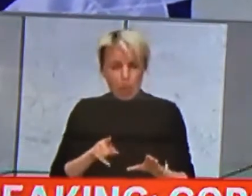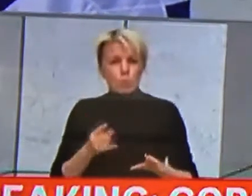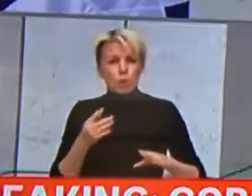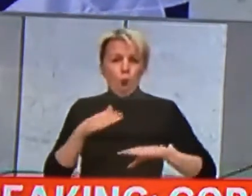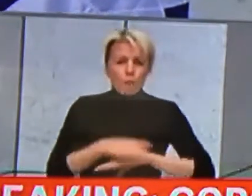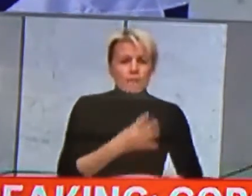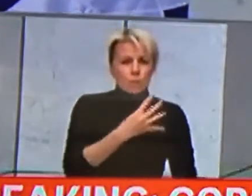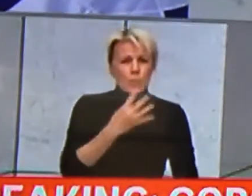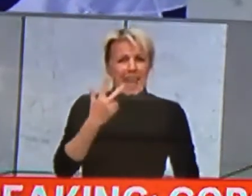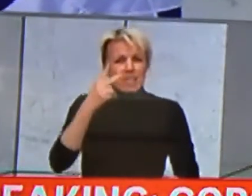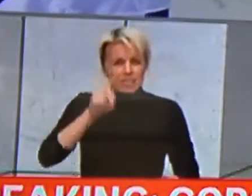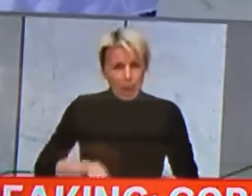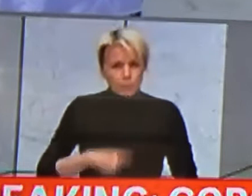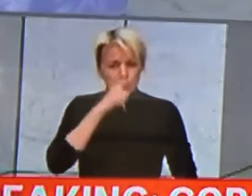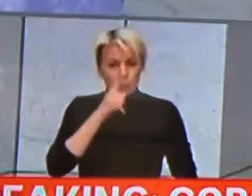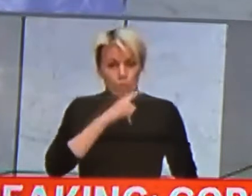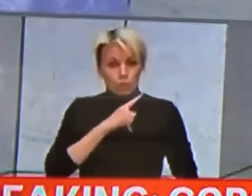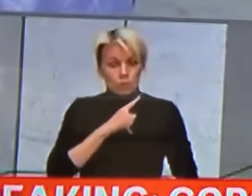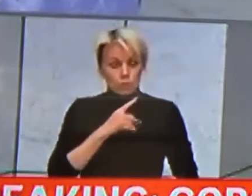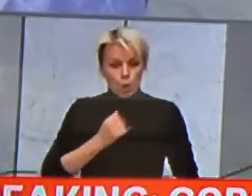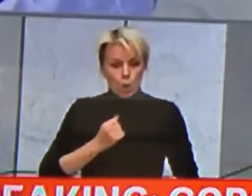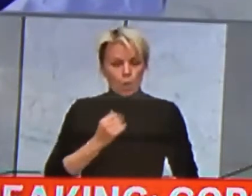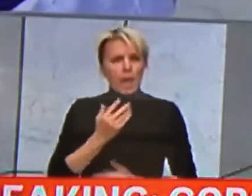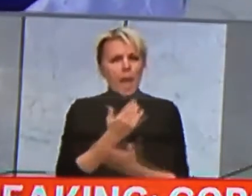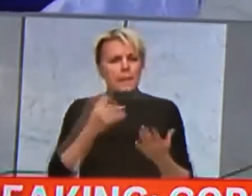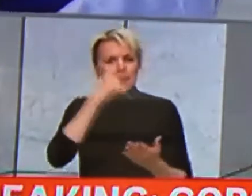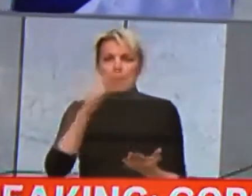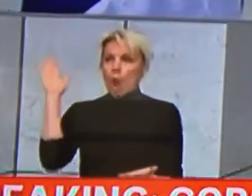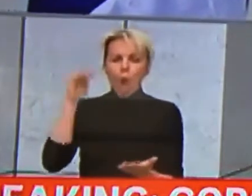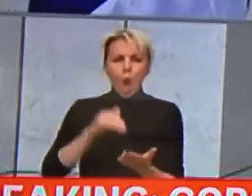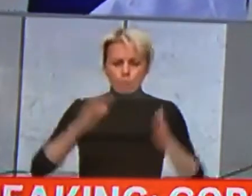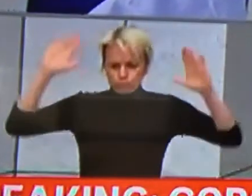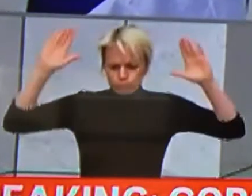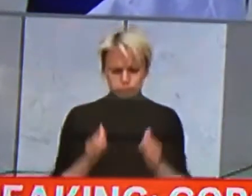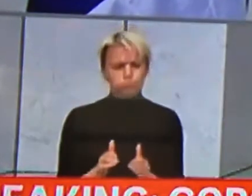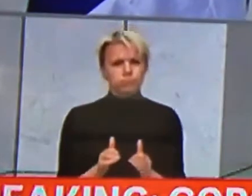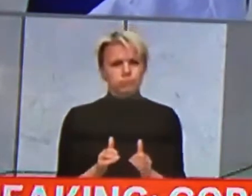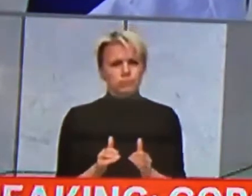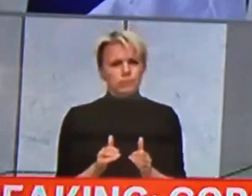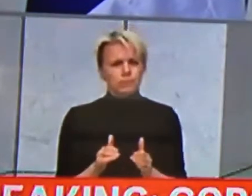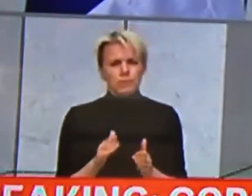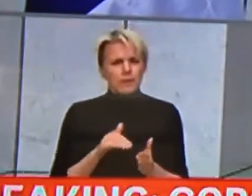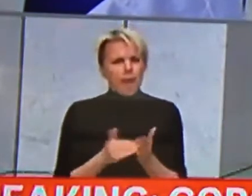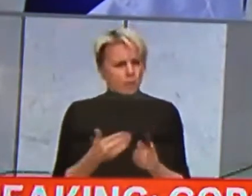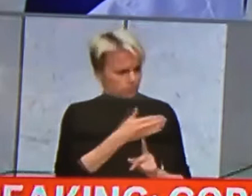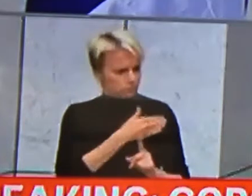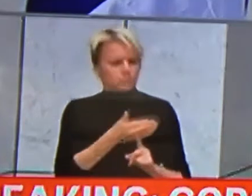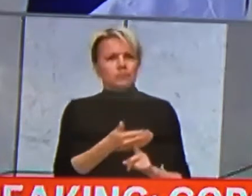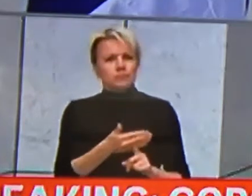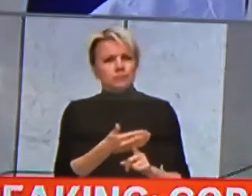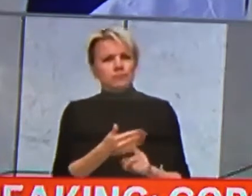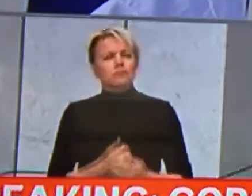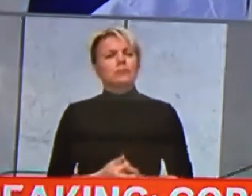48,725. That gives you an idea of what has happened over the course of these past few weeks and months. The number